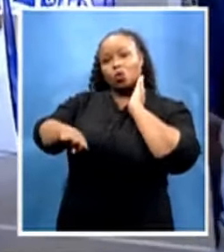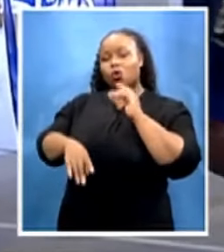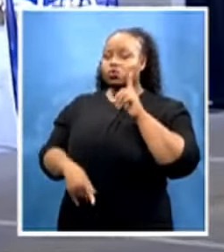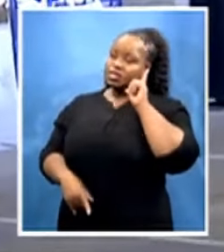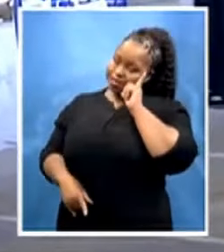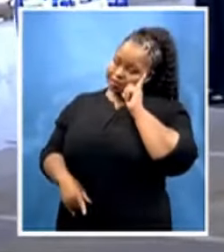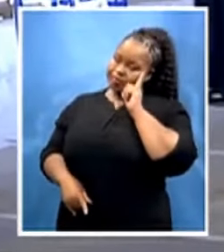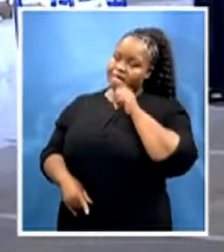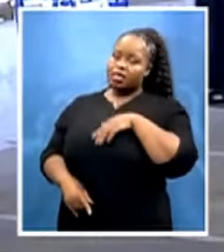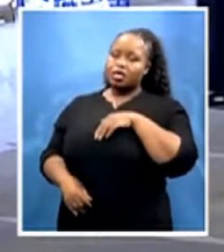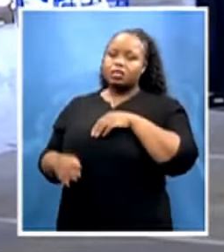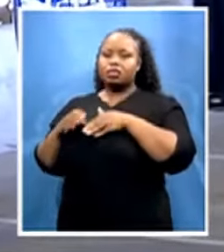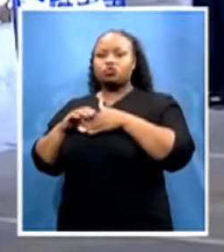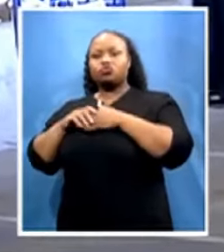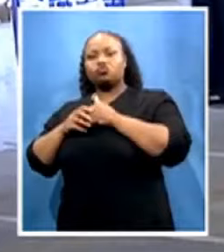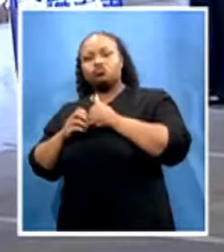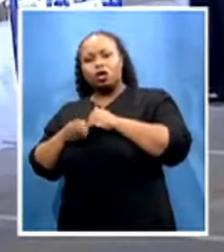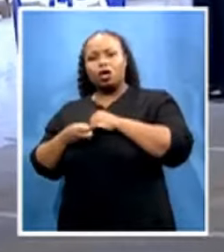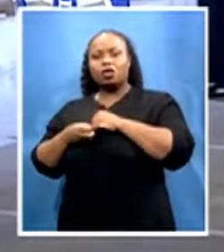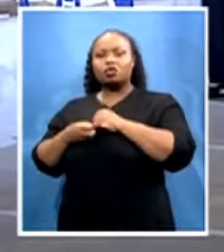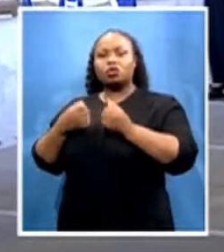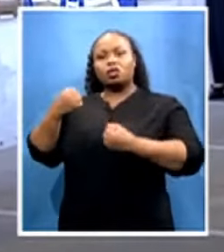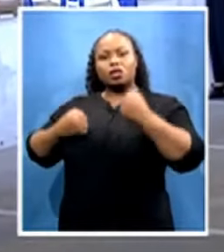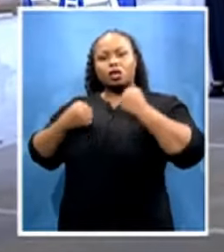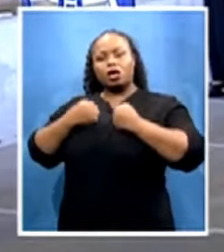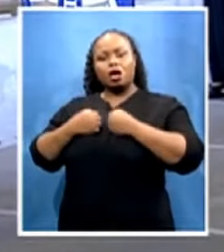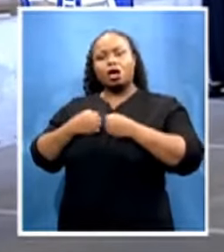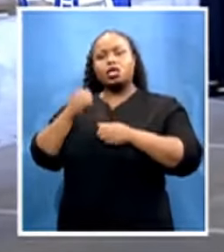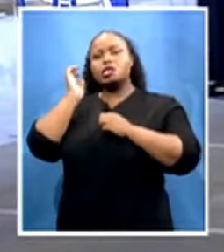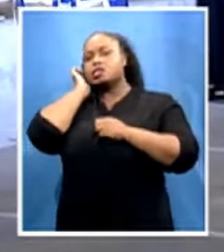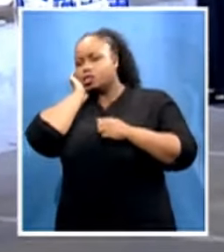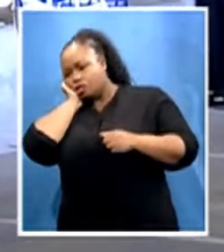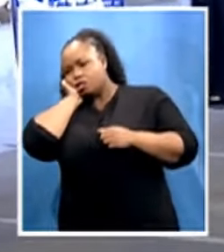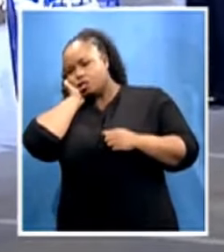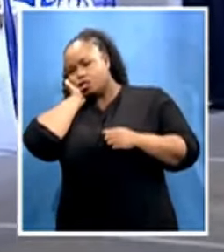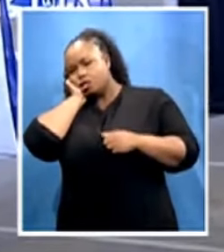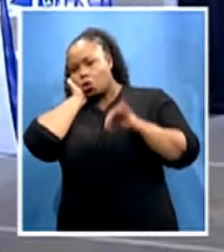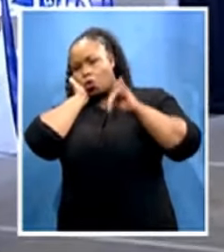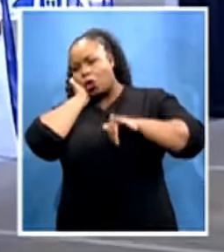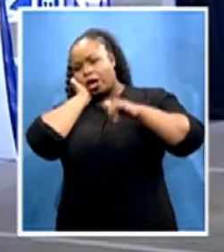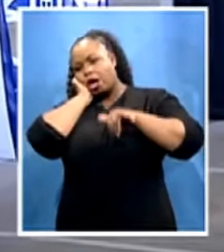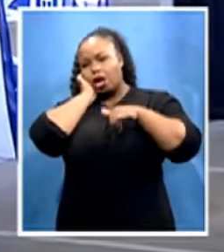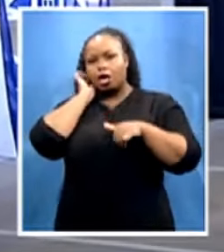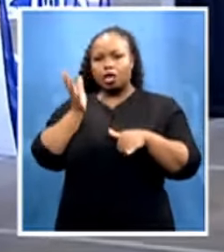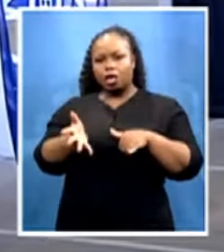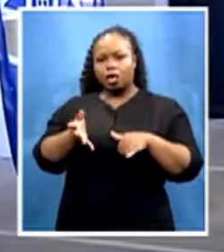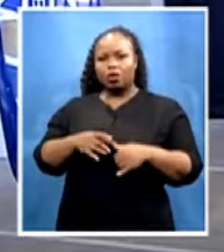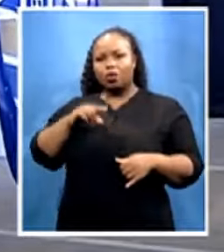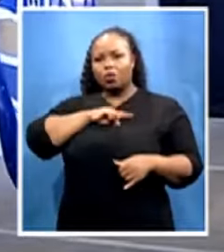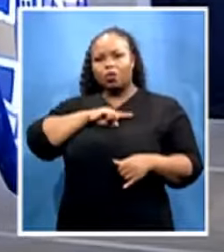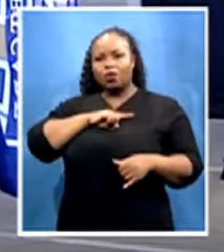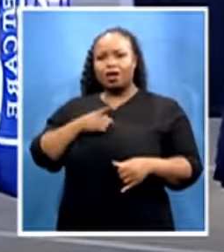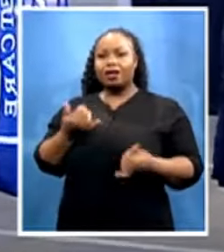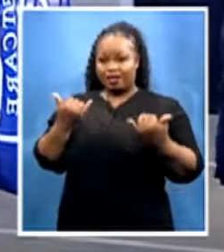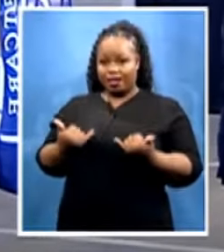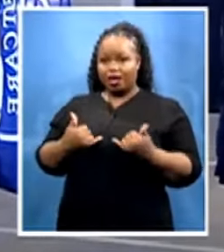car bonnets at this particular parking lot. And I can tell you that we are on the 7th floor of this parking